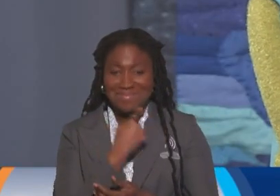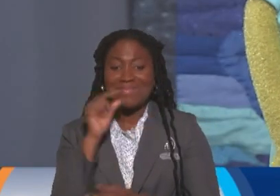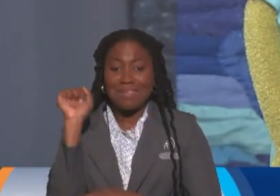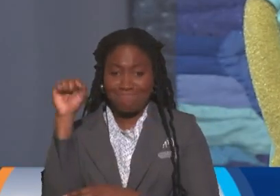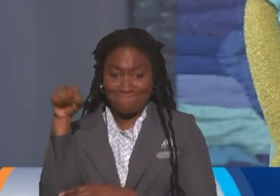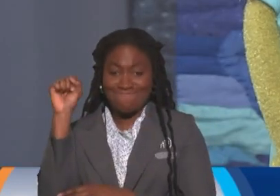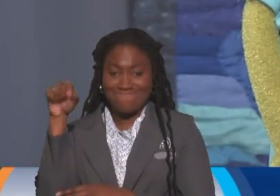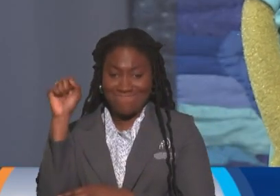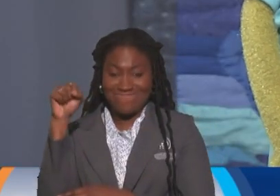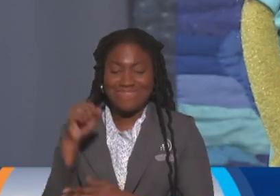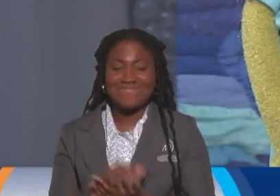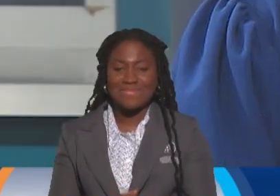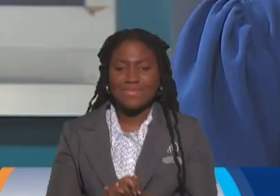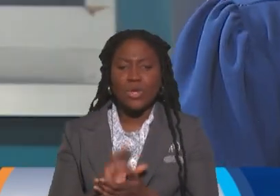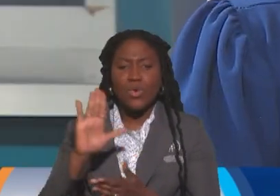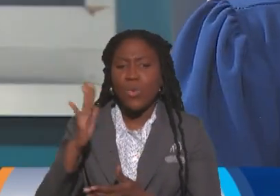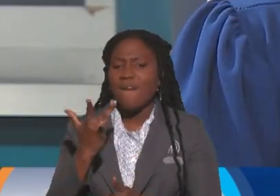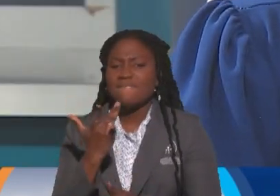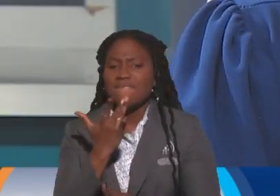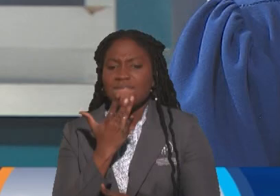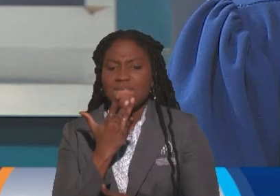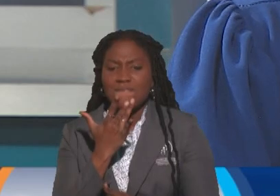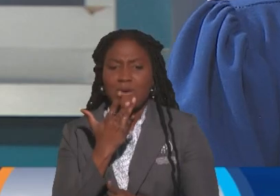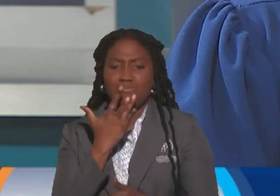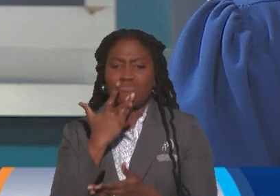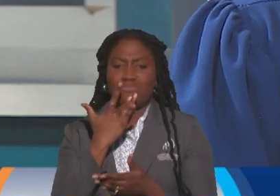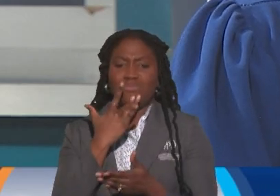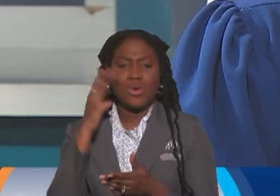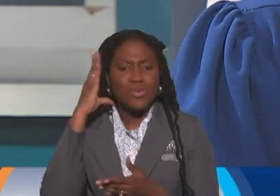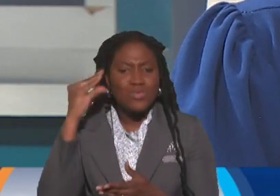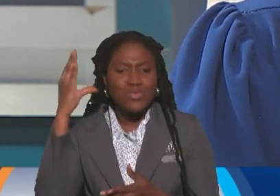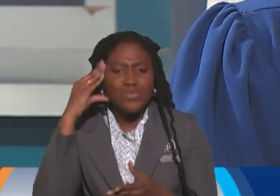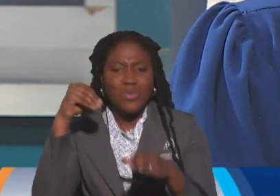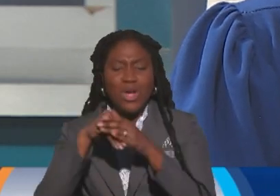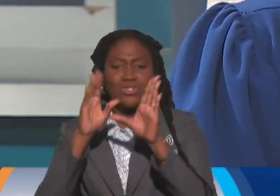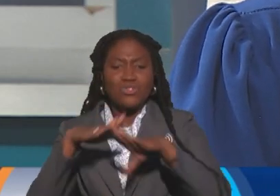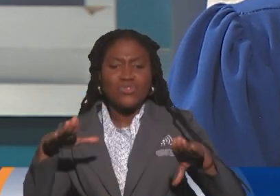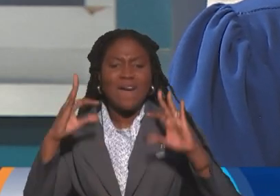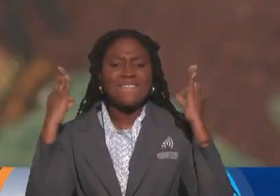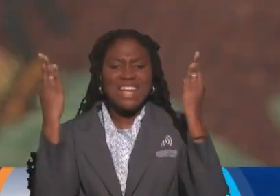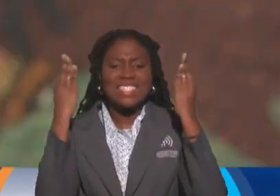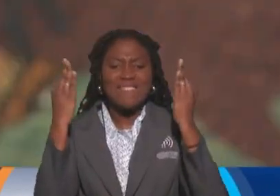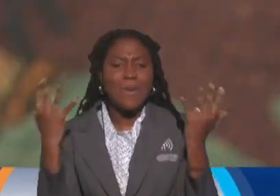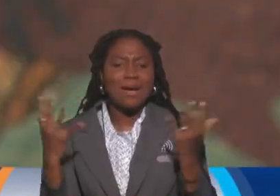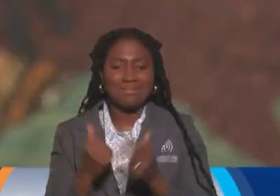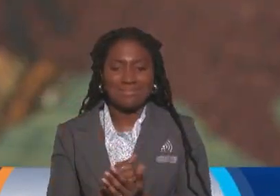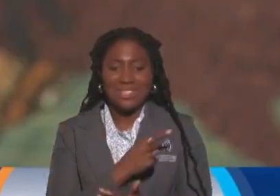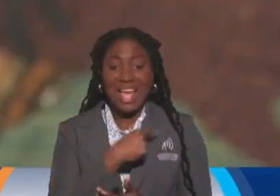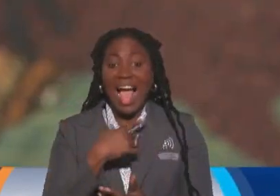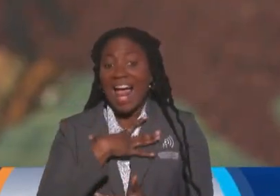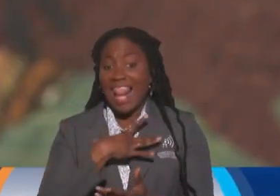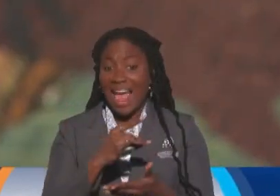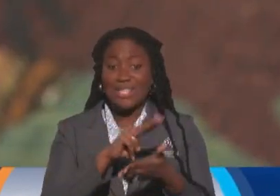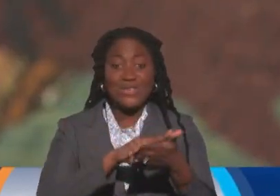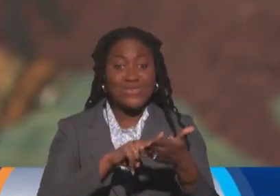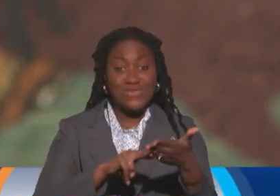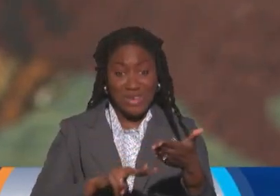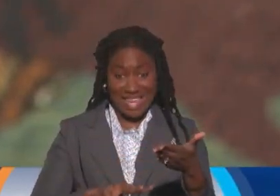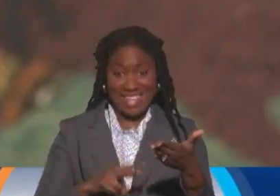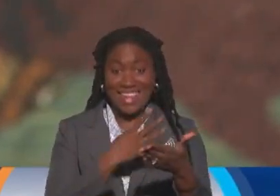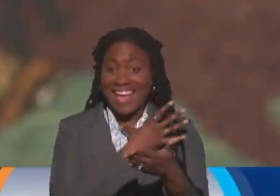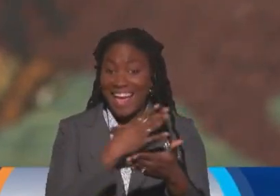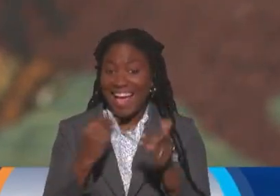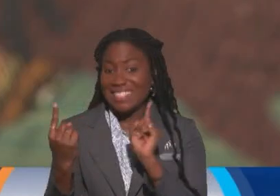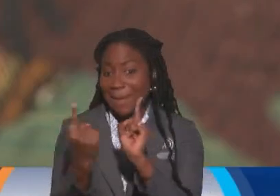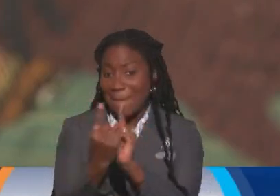Okay. Zelly, what is your favorite part of the Children's Festival? I like to read and to